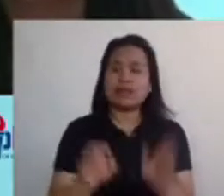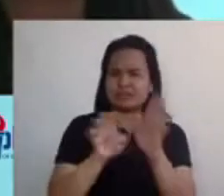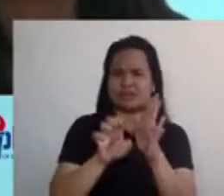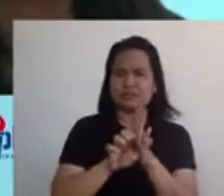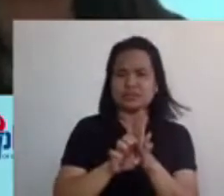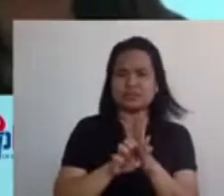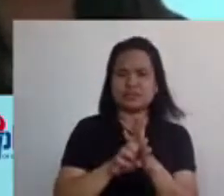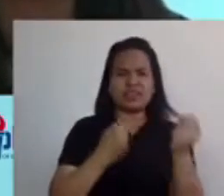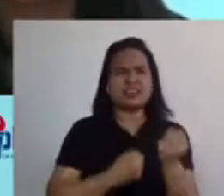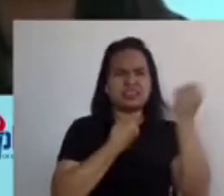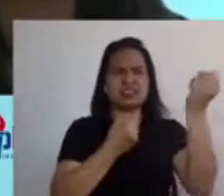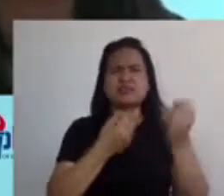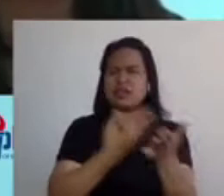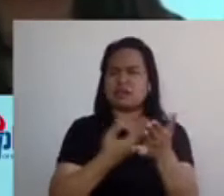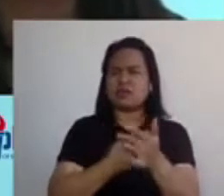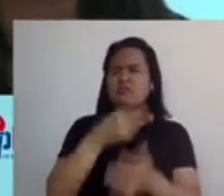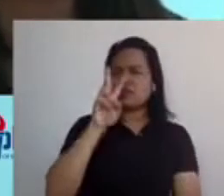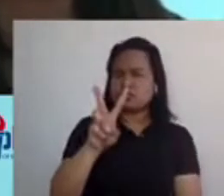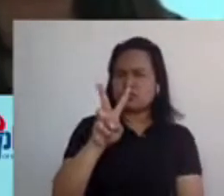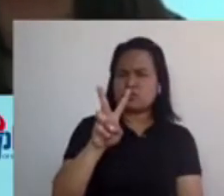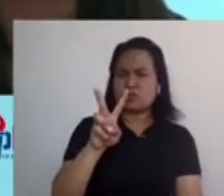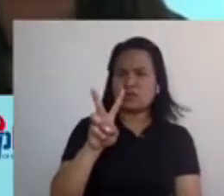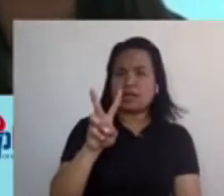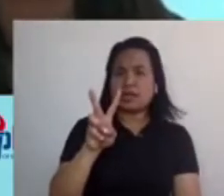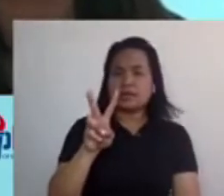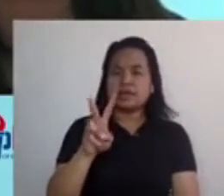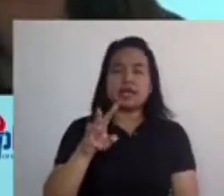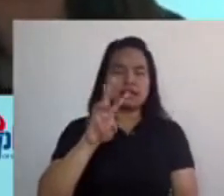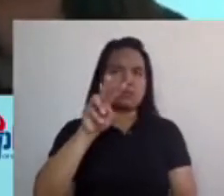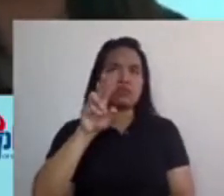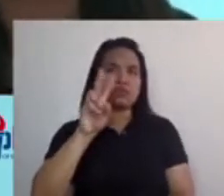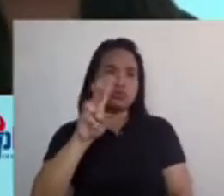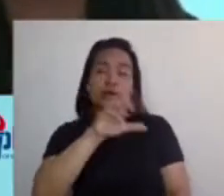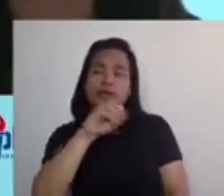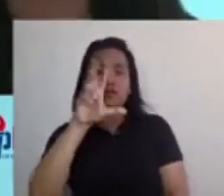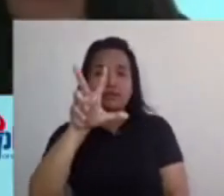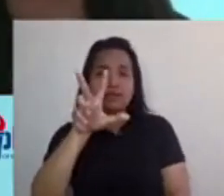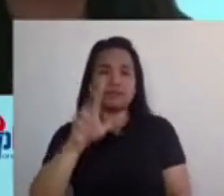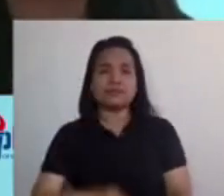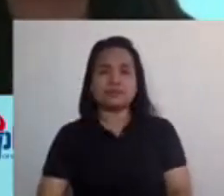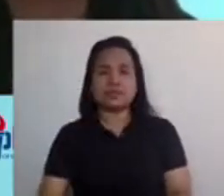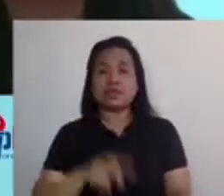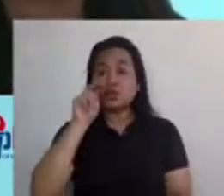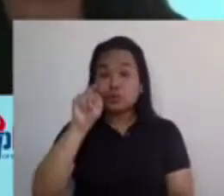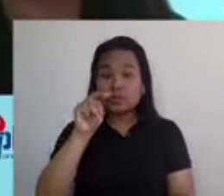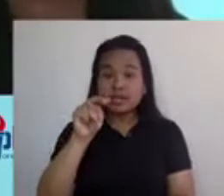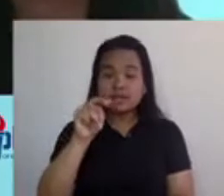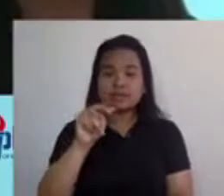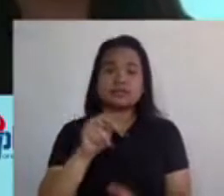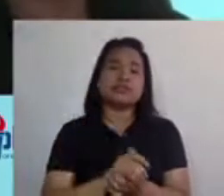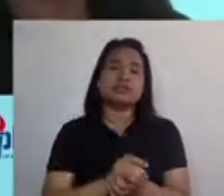we have an MOV2 and MOV3, we have noted here that you have to at least provide 2 to show that discussions were held.